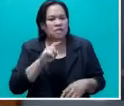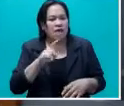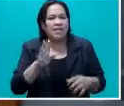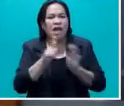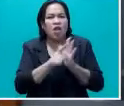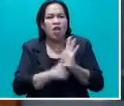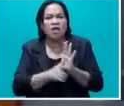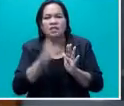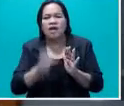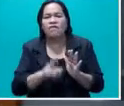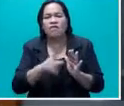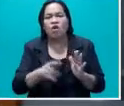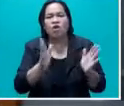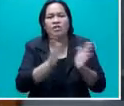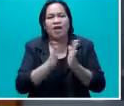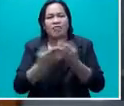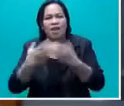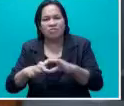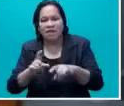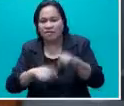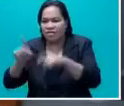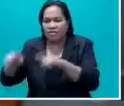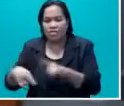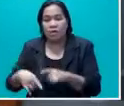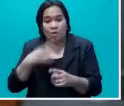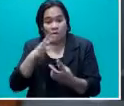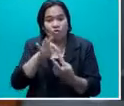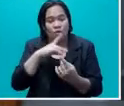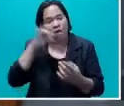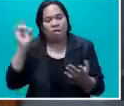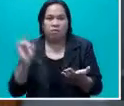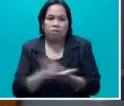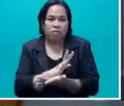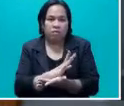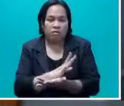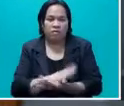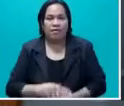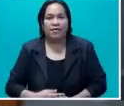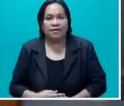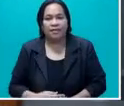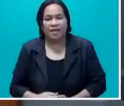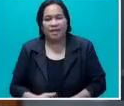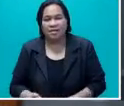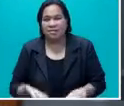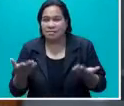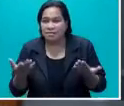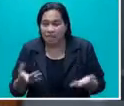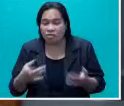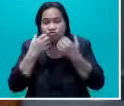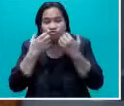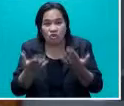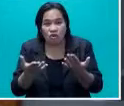and councillors that were elected were sacked. And that, Honorable Speaker,